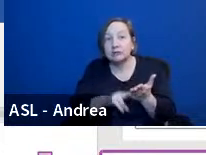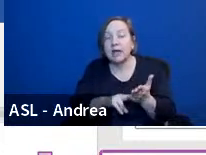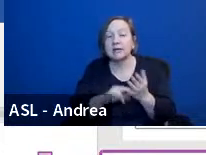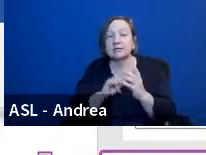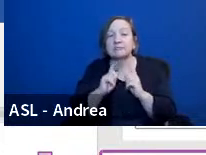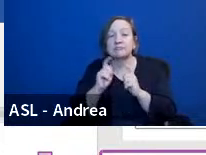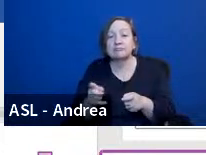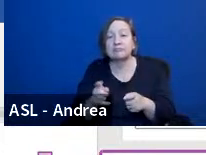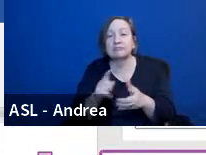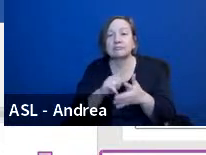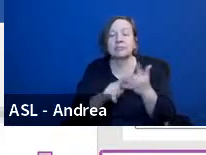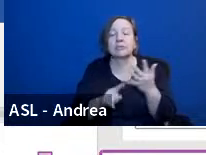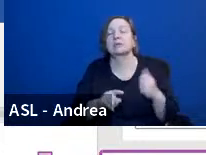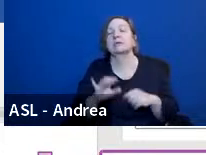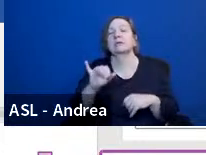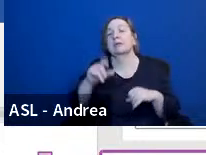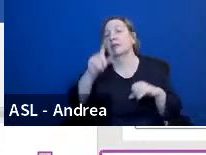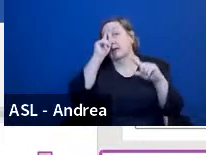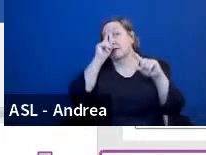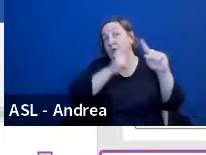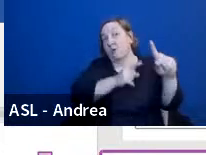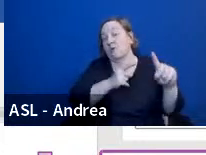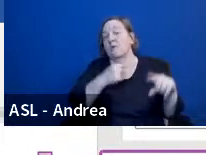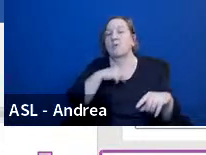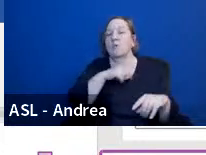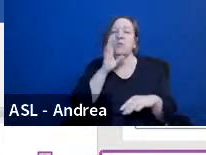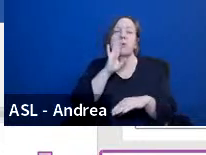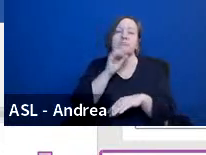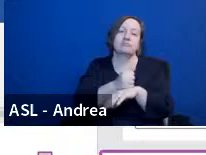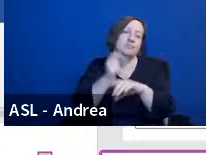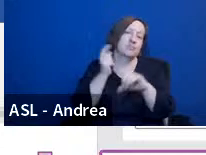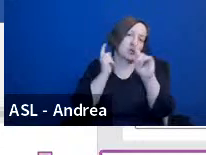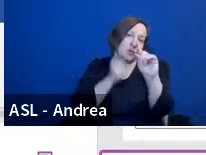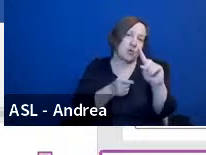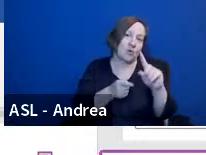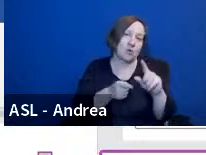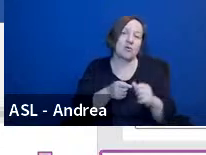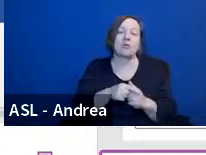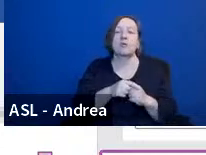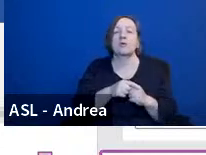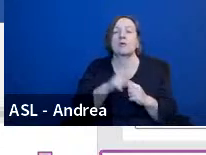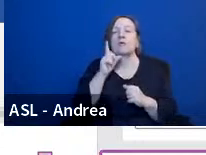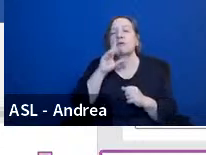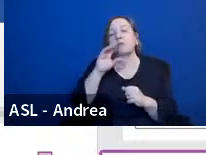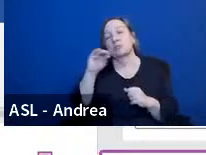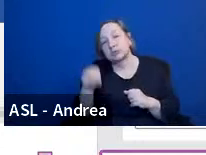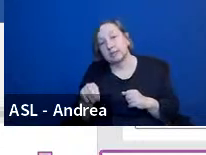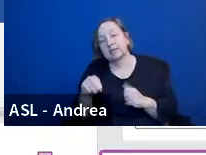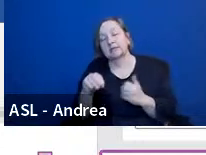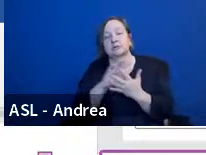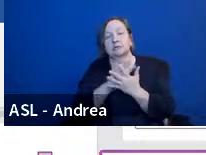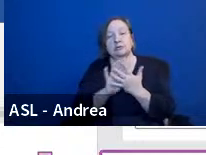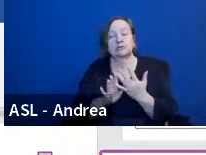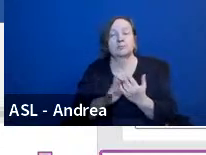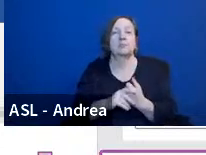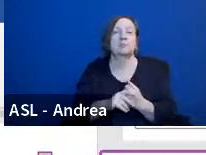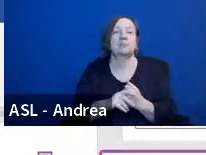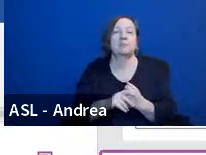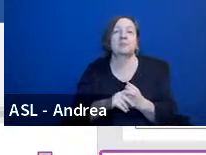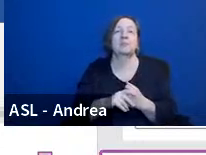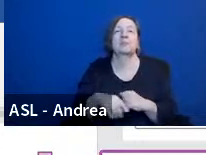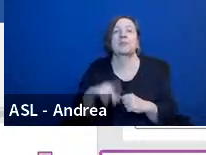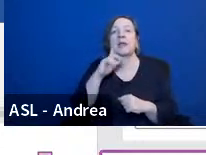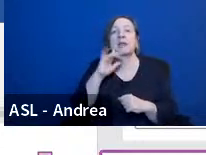The goal for, we will establish a goal on percentage. And I think